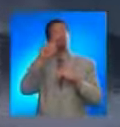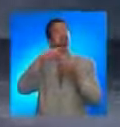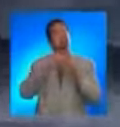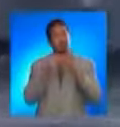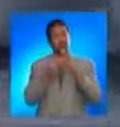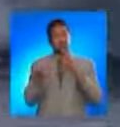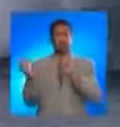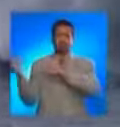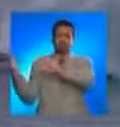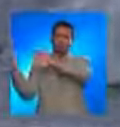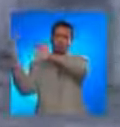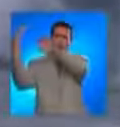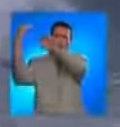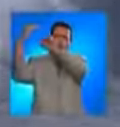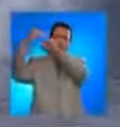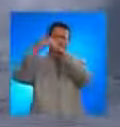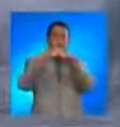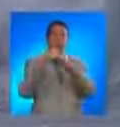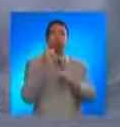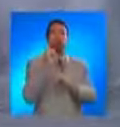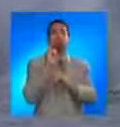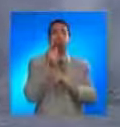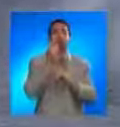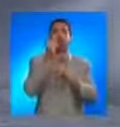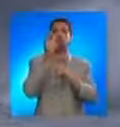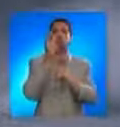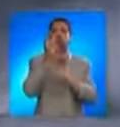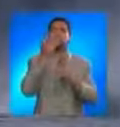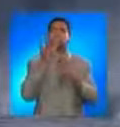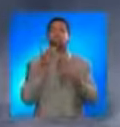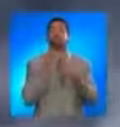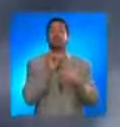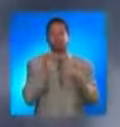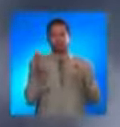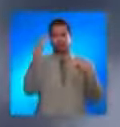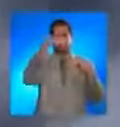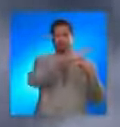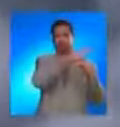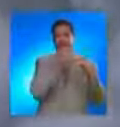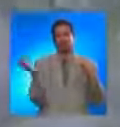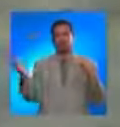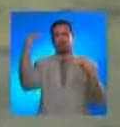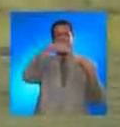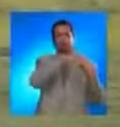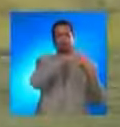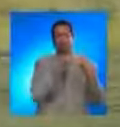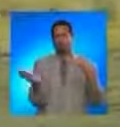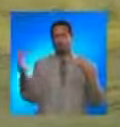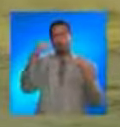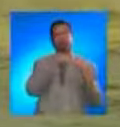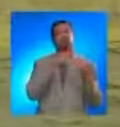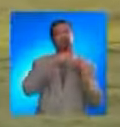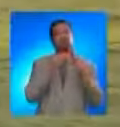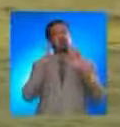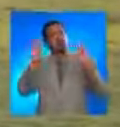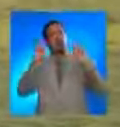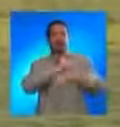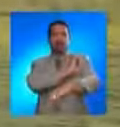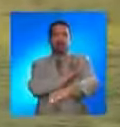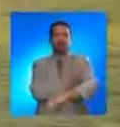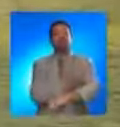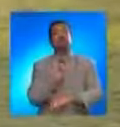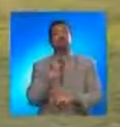water and move in the same direction for several minutes. This, combined with the distance between waves, makes water